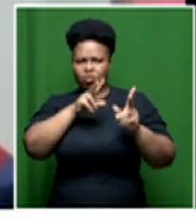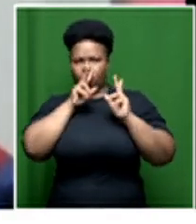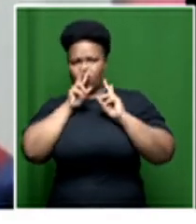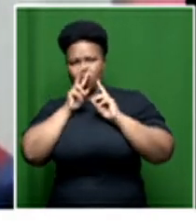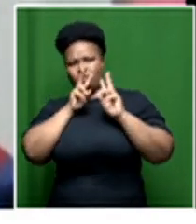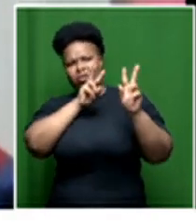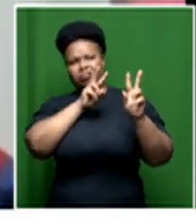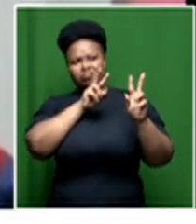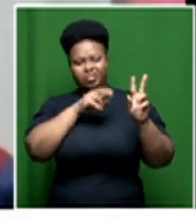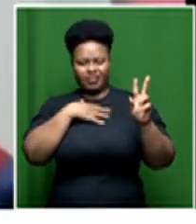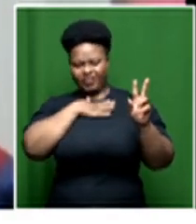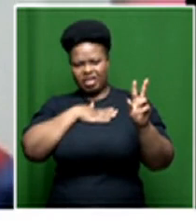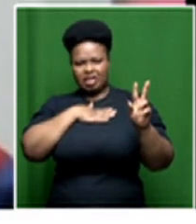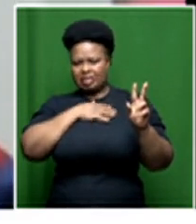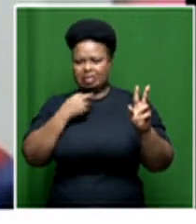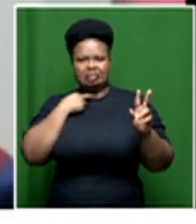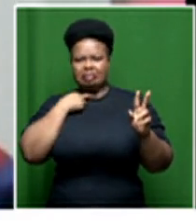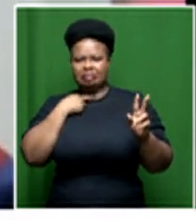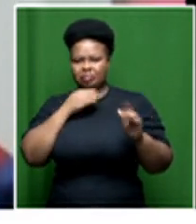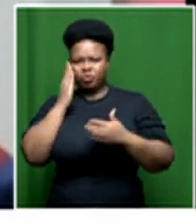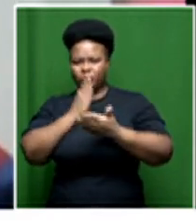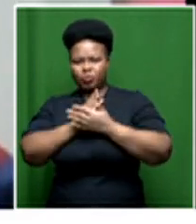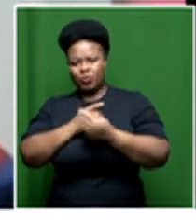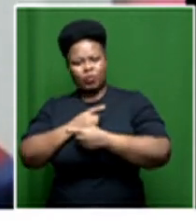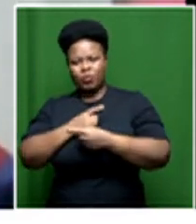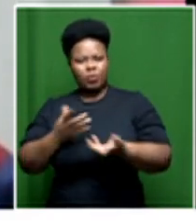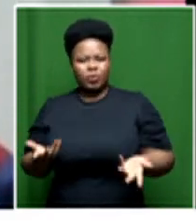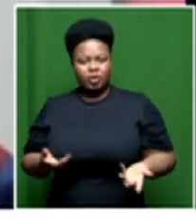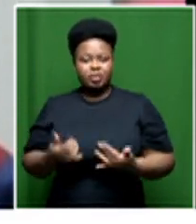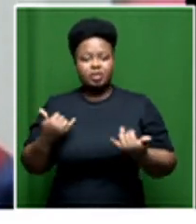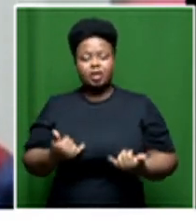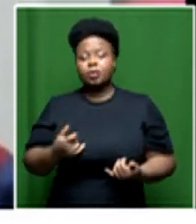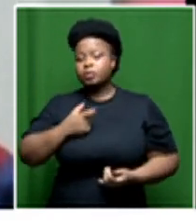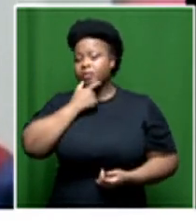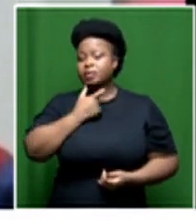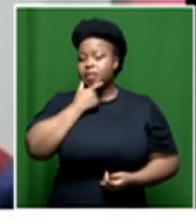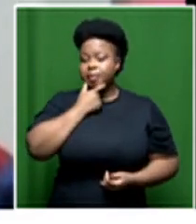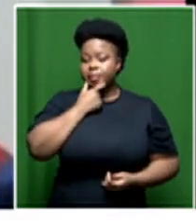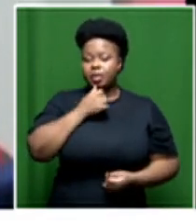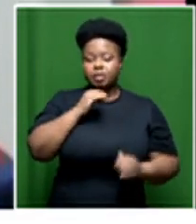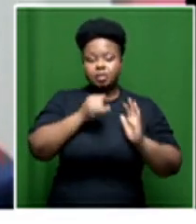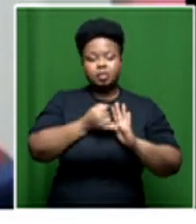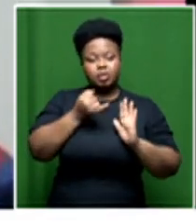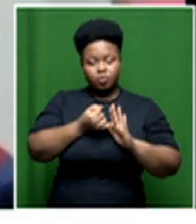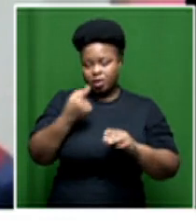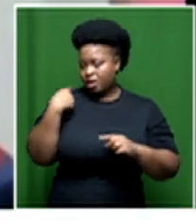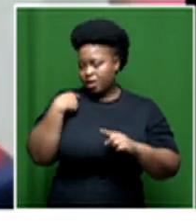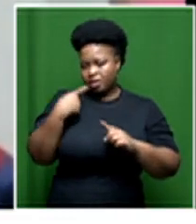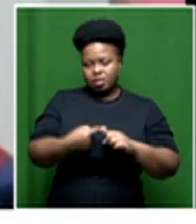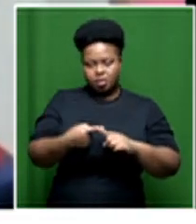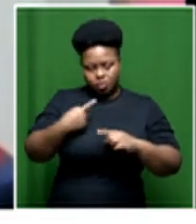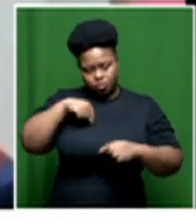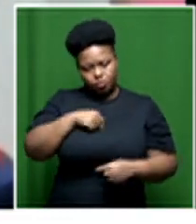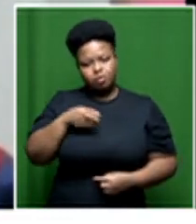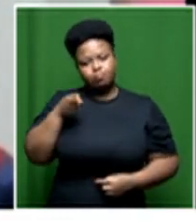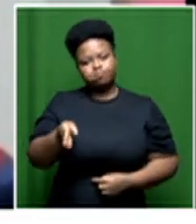be giving doubt to healthcare workers. So December and January, as this we have been on the ground, have